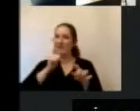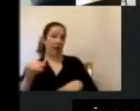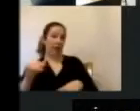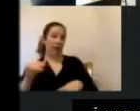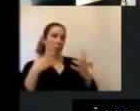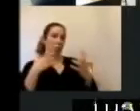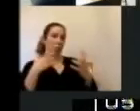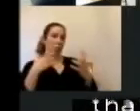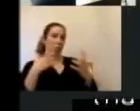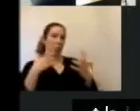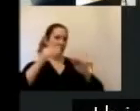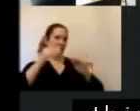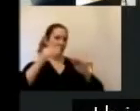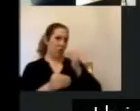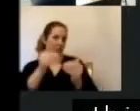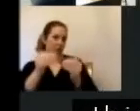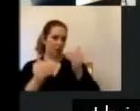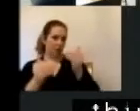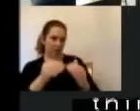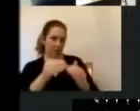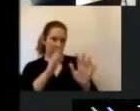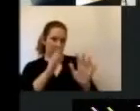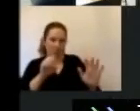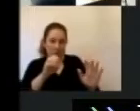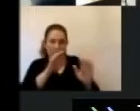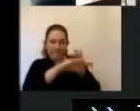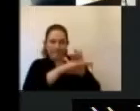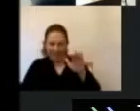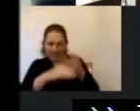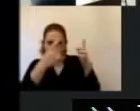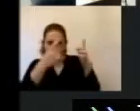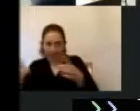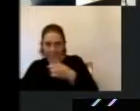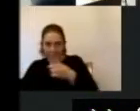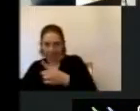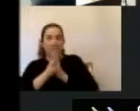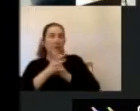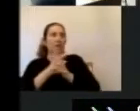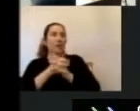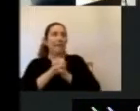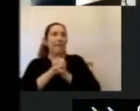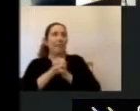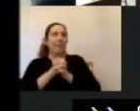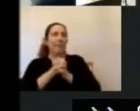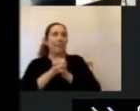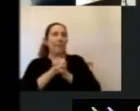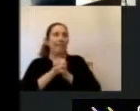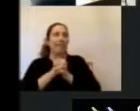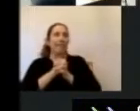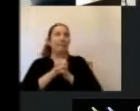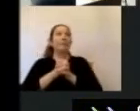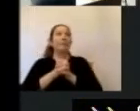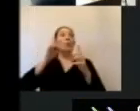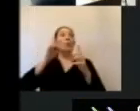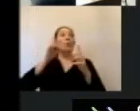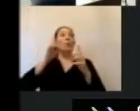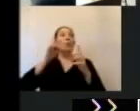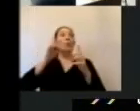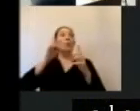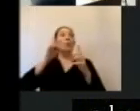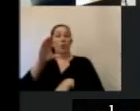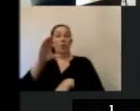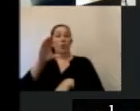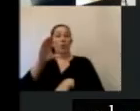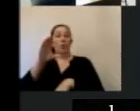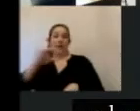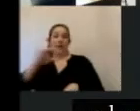they do is they schedule a public hearing in city council with the councilors in attendance. And I may present